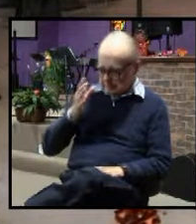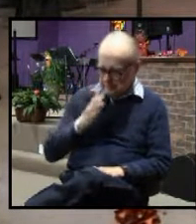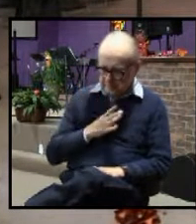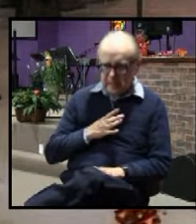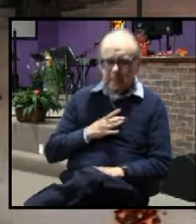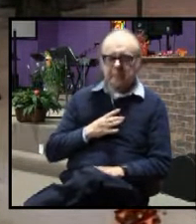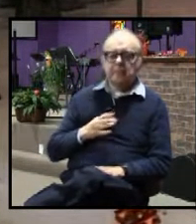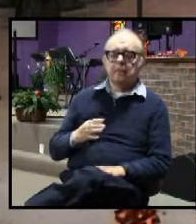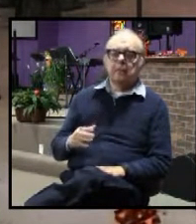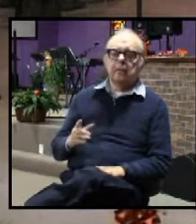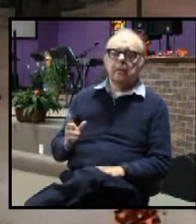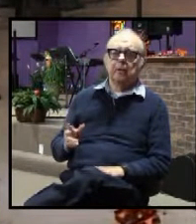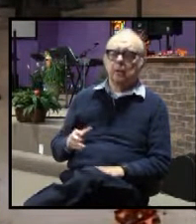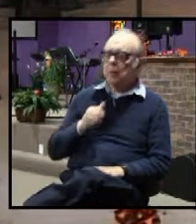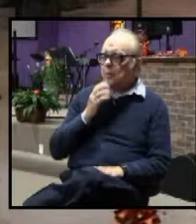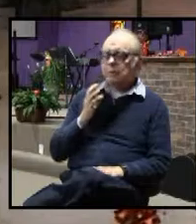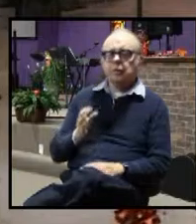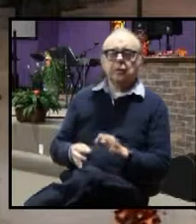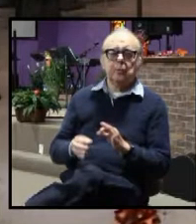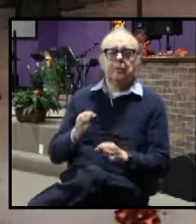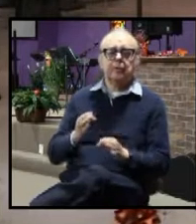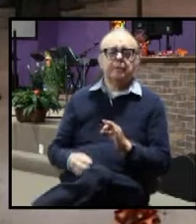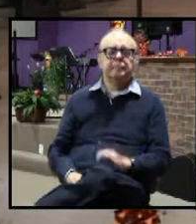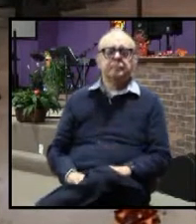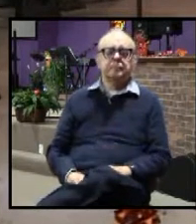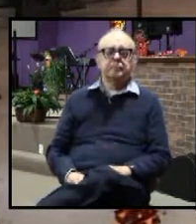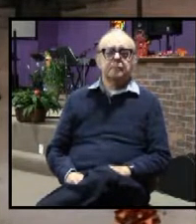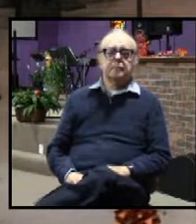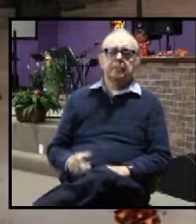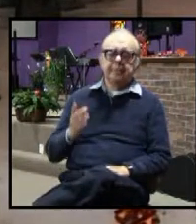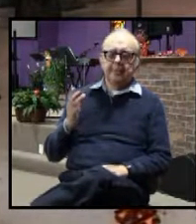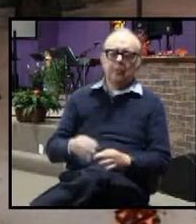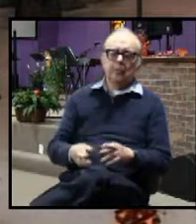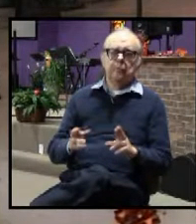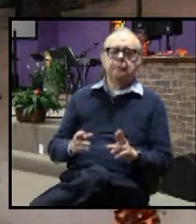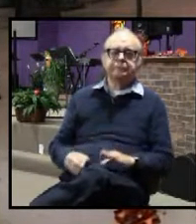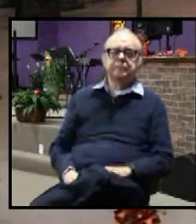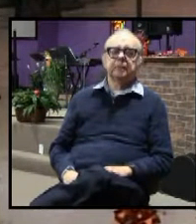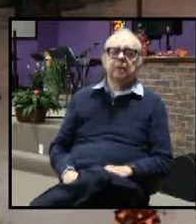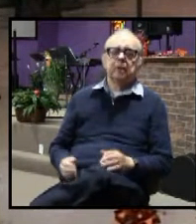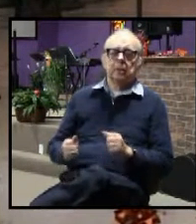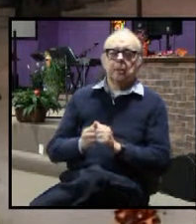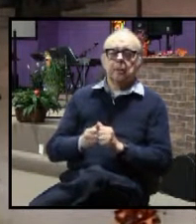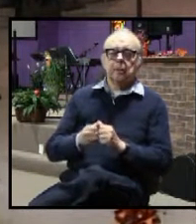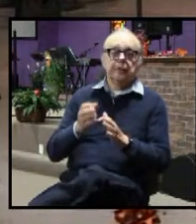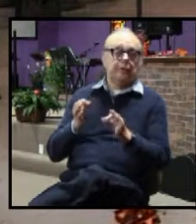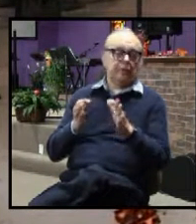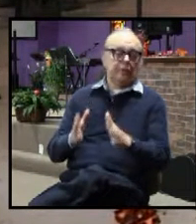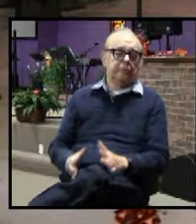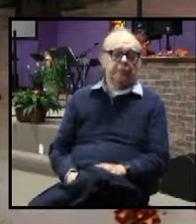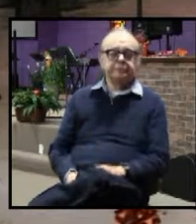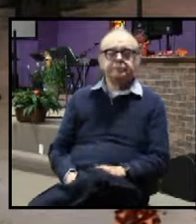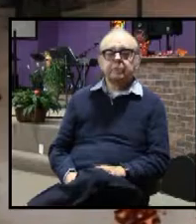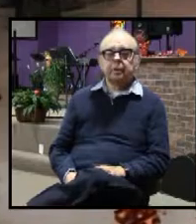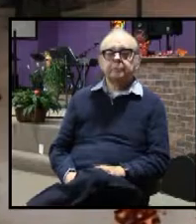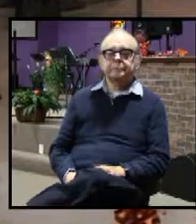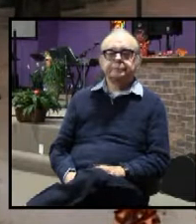there was this guy who was in the court. He was in the courtroom with the judge